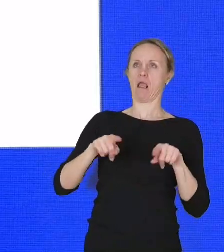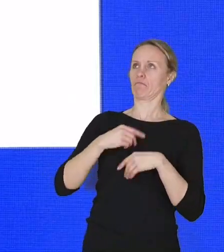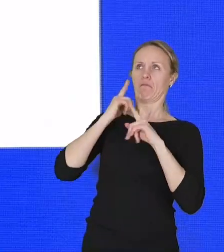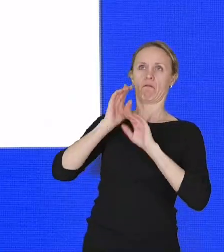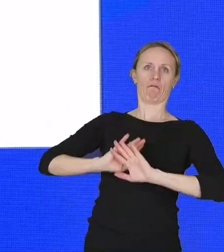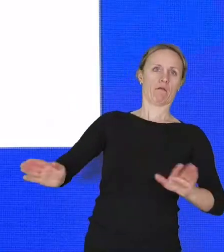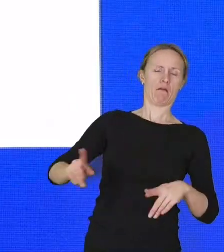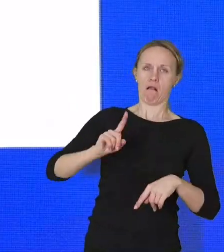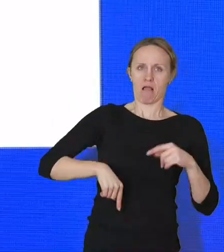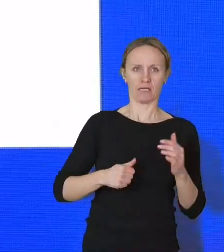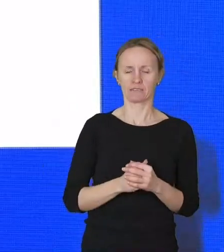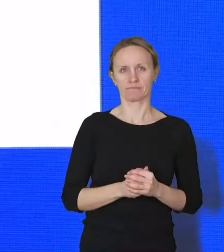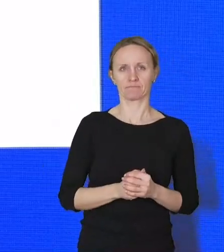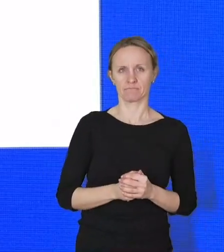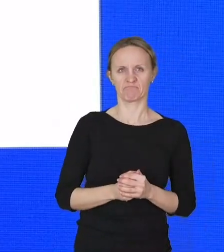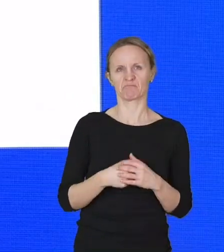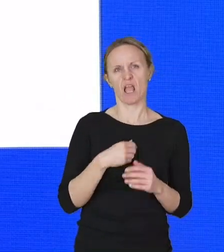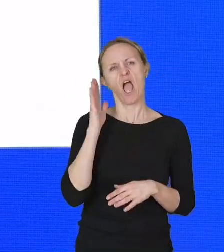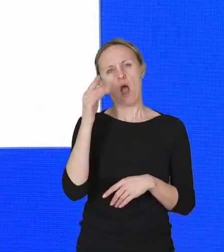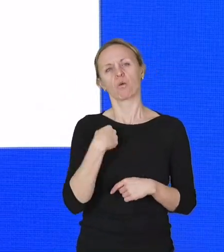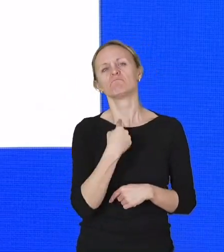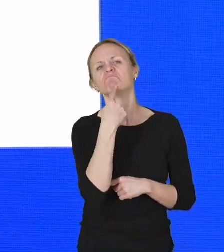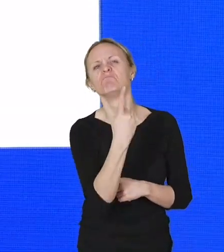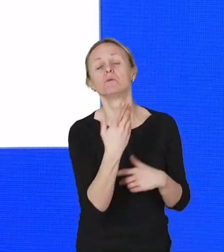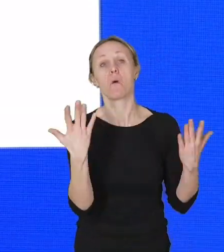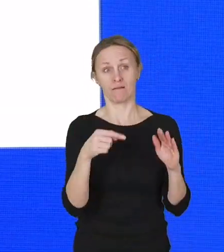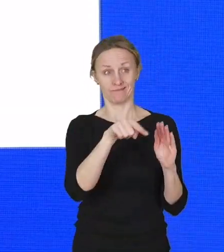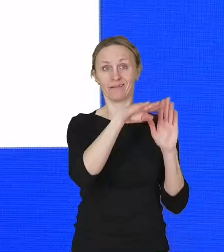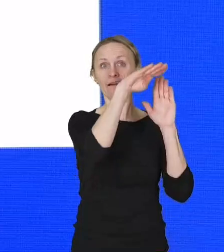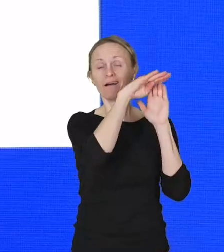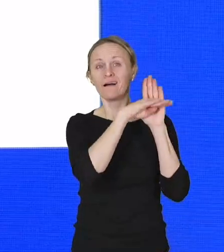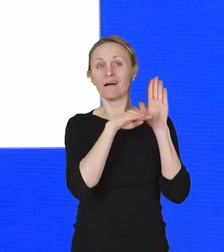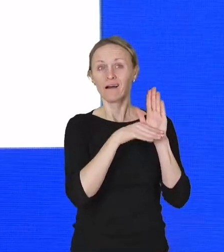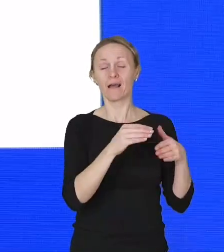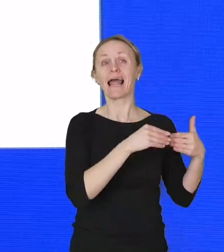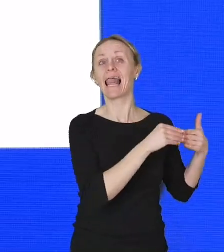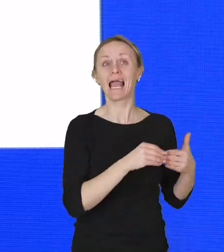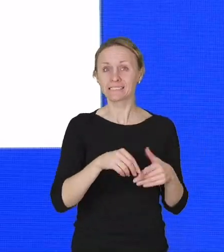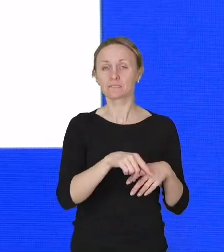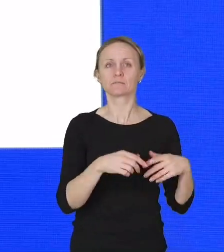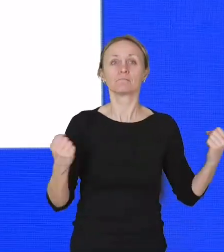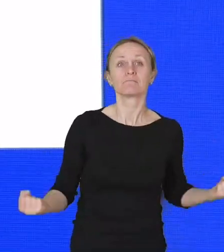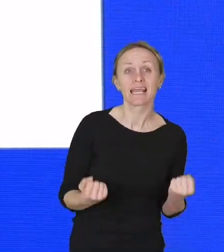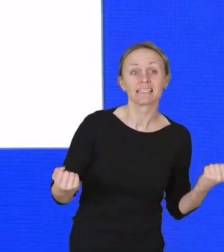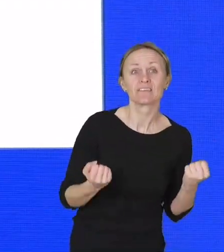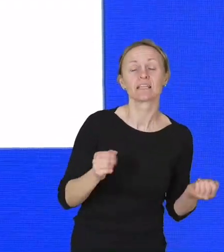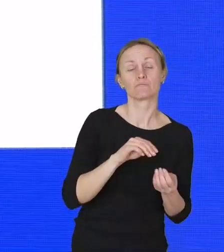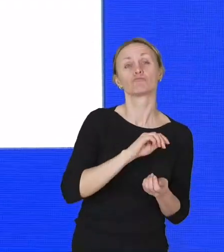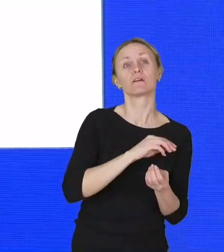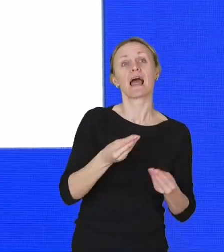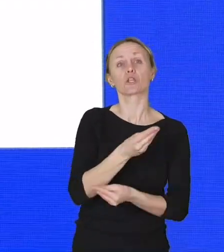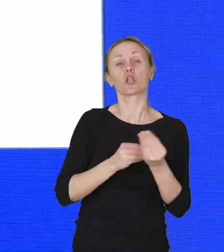conditions, if you are in a region which is not working in terms of business,